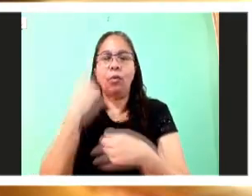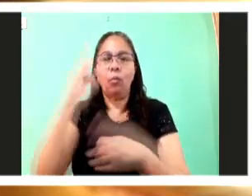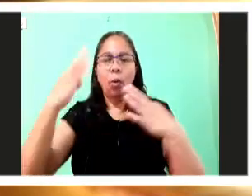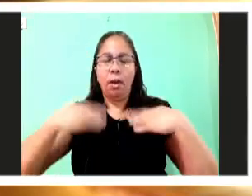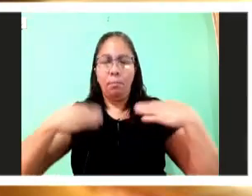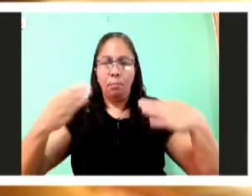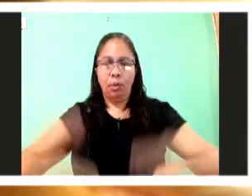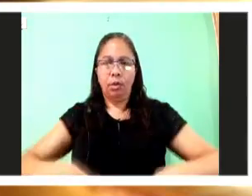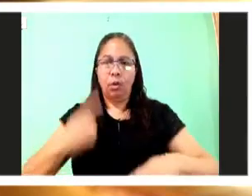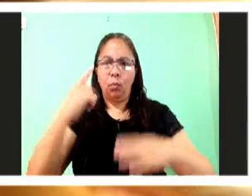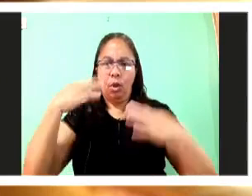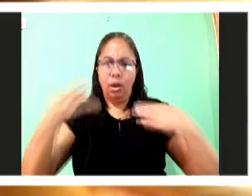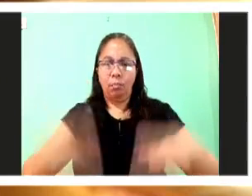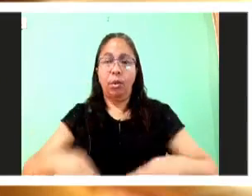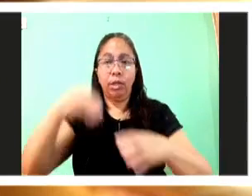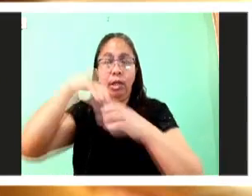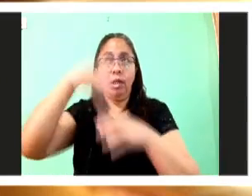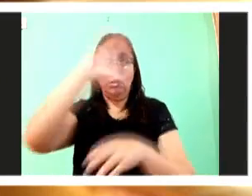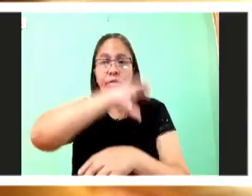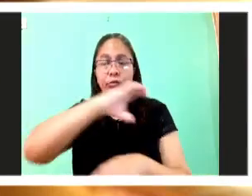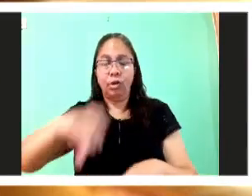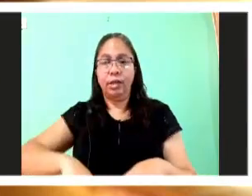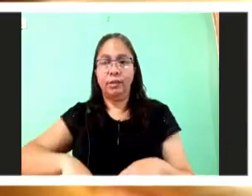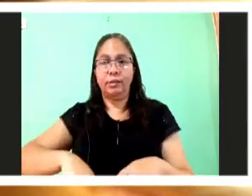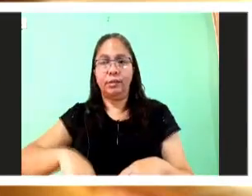one body in Him.